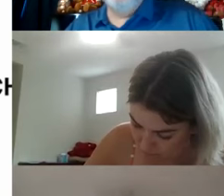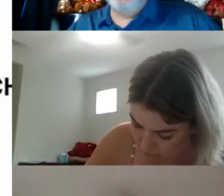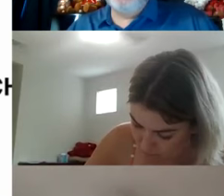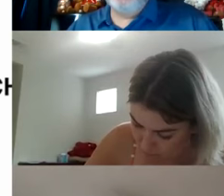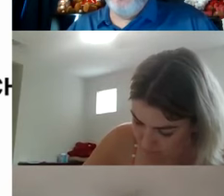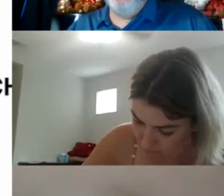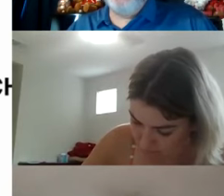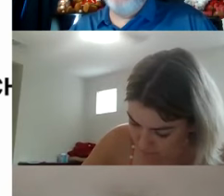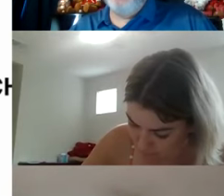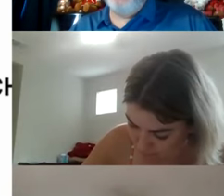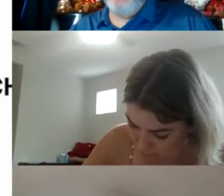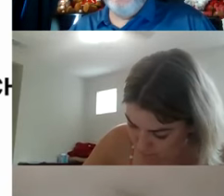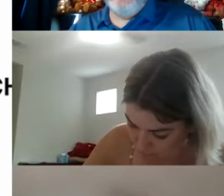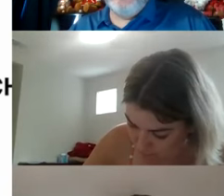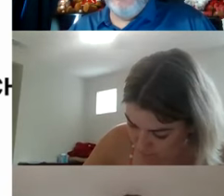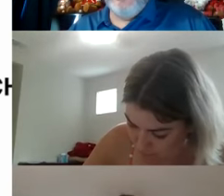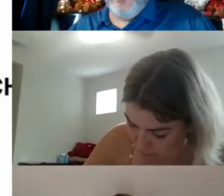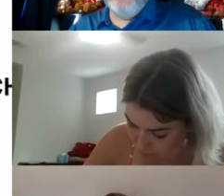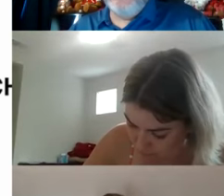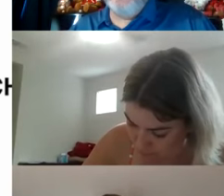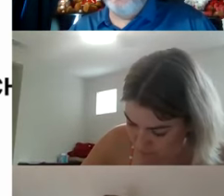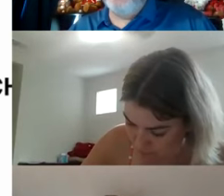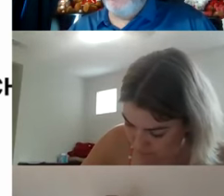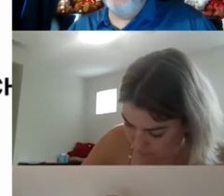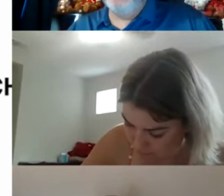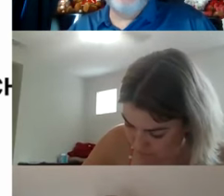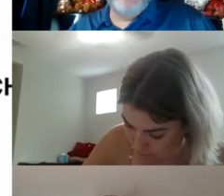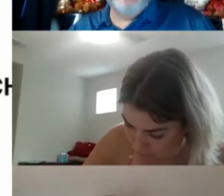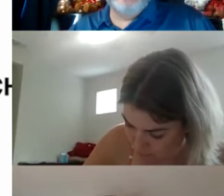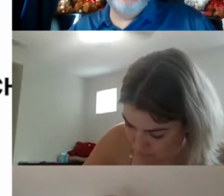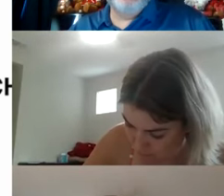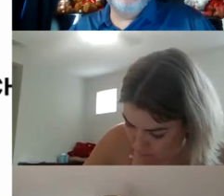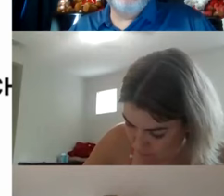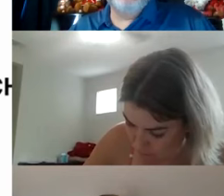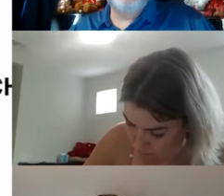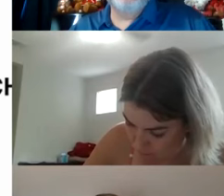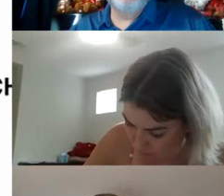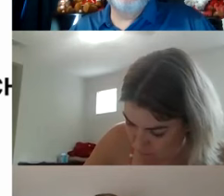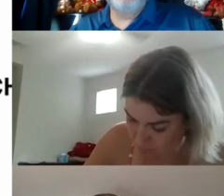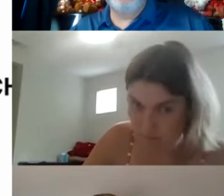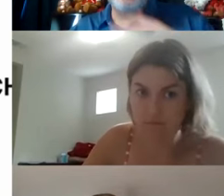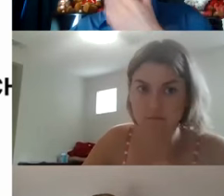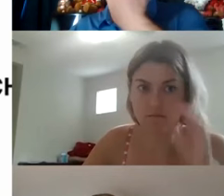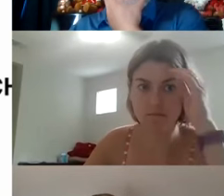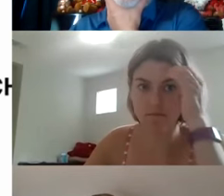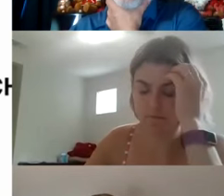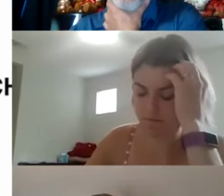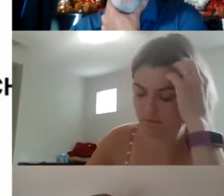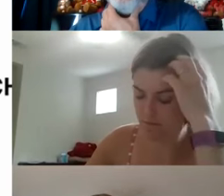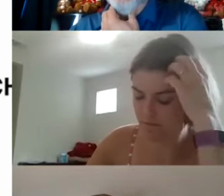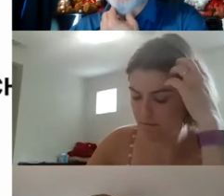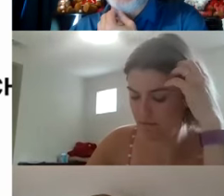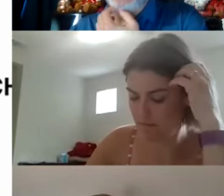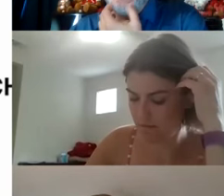Where adenine only can bind with thymine, guanine can only bind with cytosine. But there was a